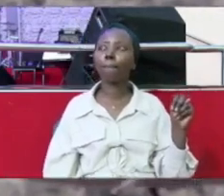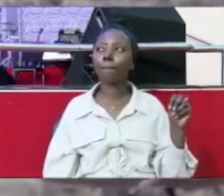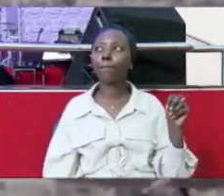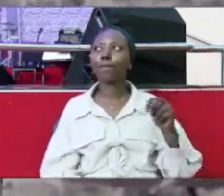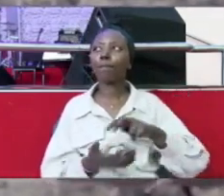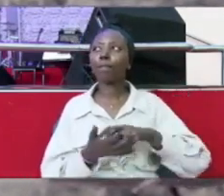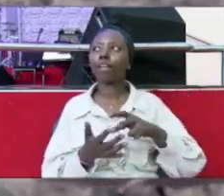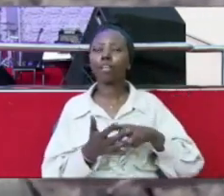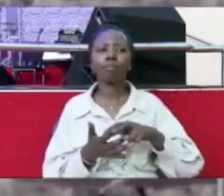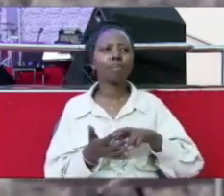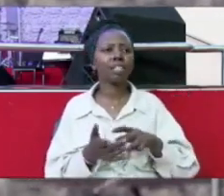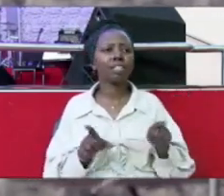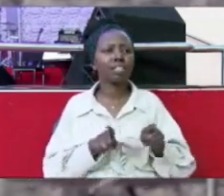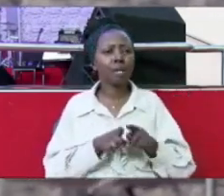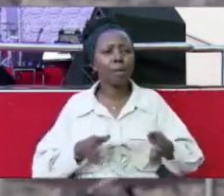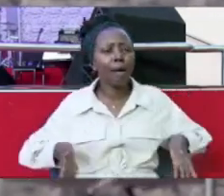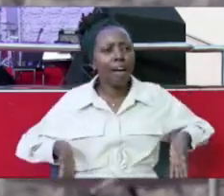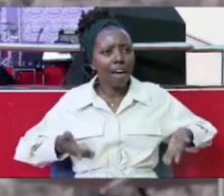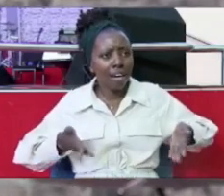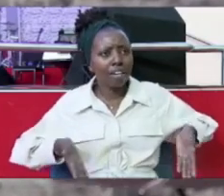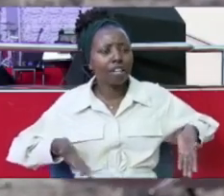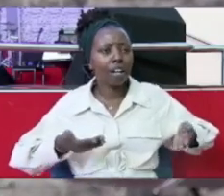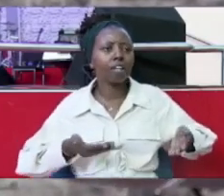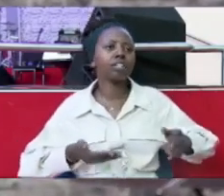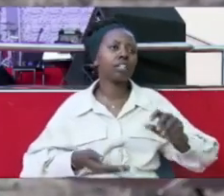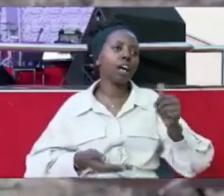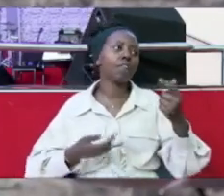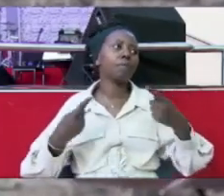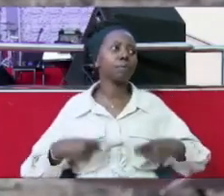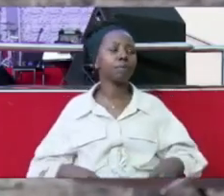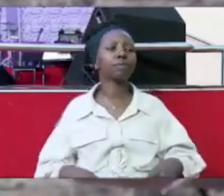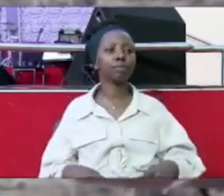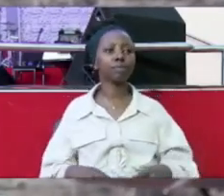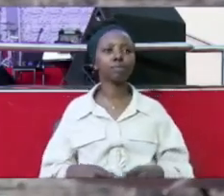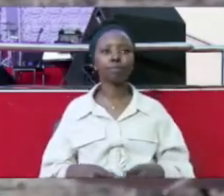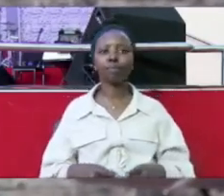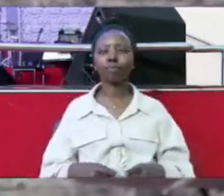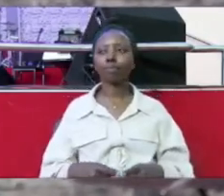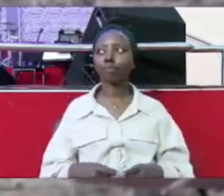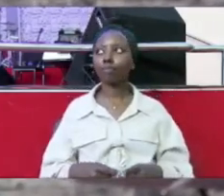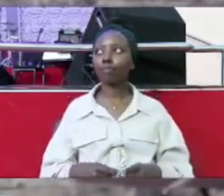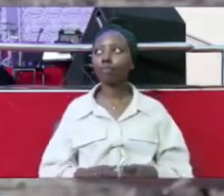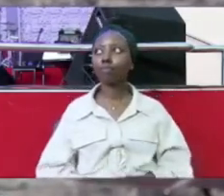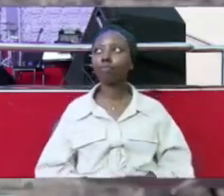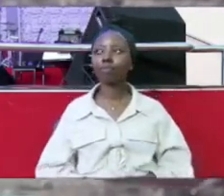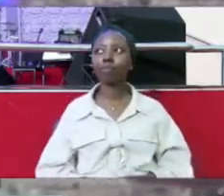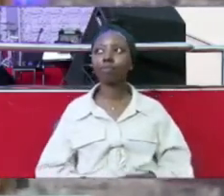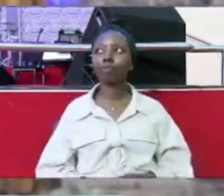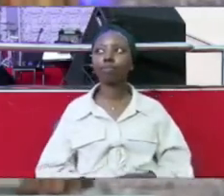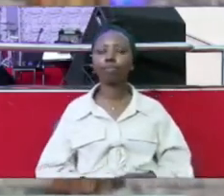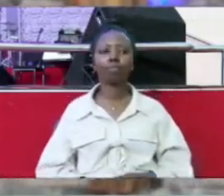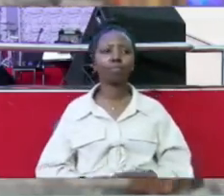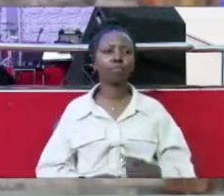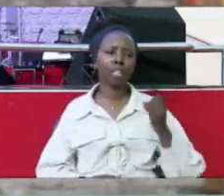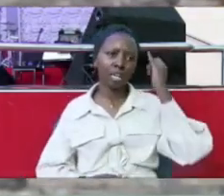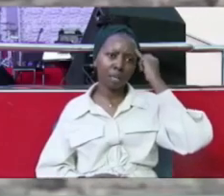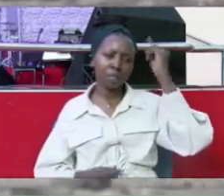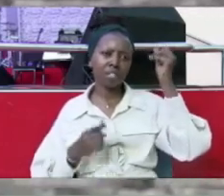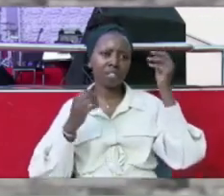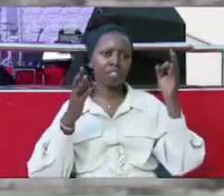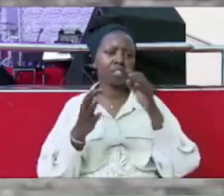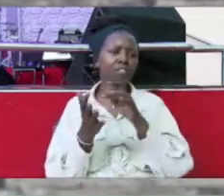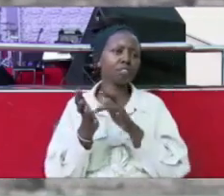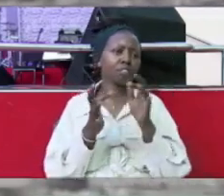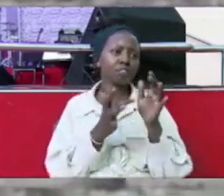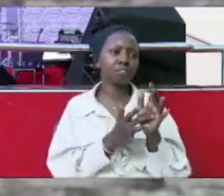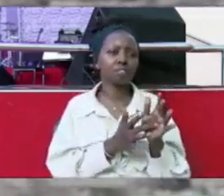Affirmation is like an encouragement. Kwa baba kukubaliana ama ni kumtia moyo. Imagine if Jesus, if God